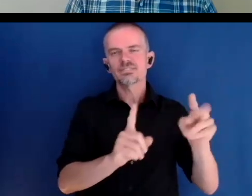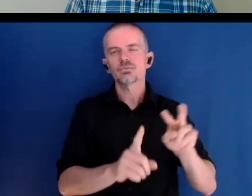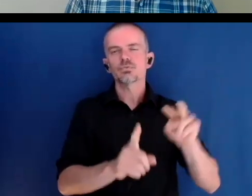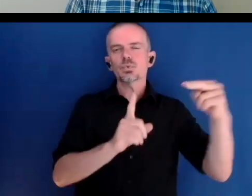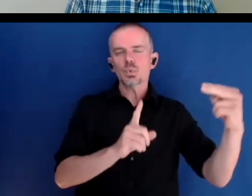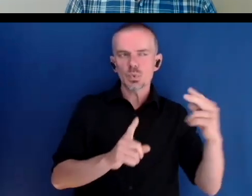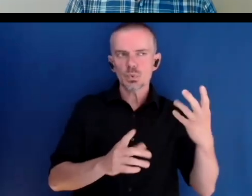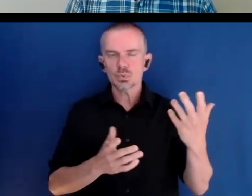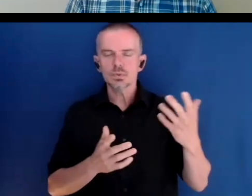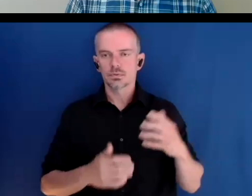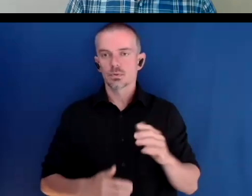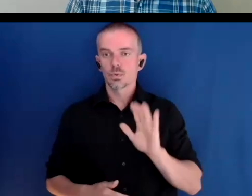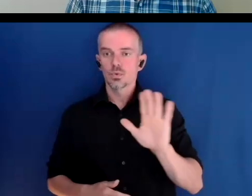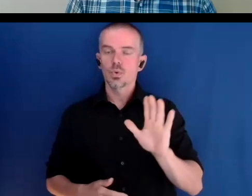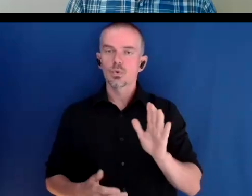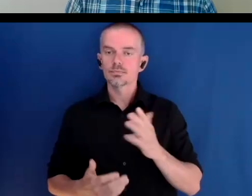partner based upon that.